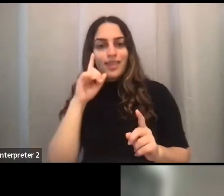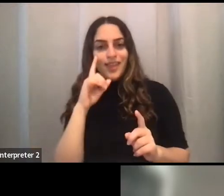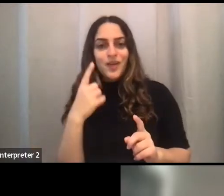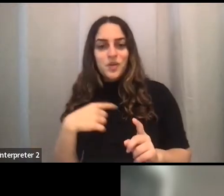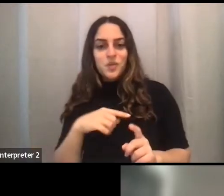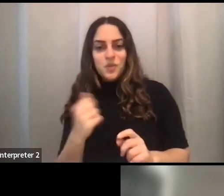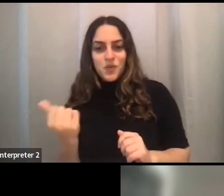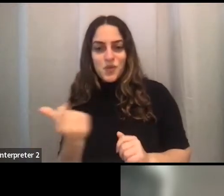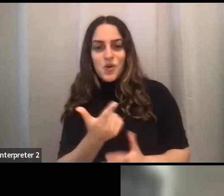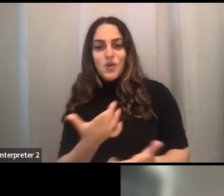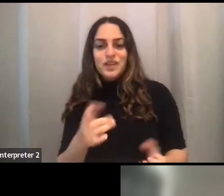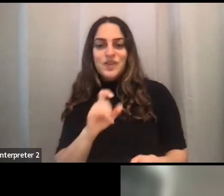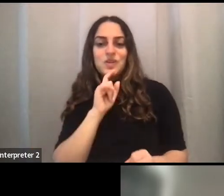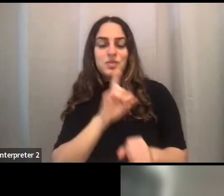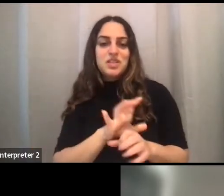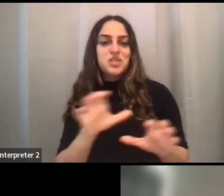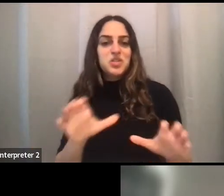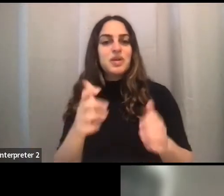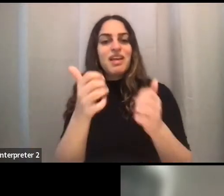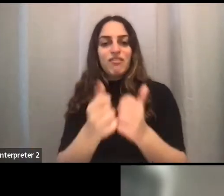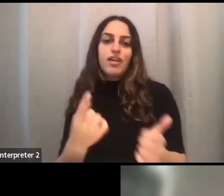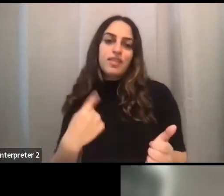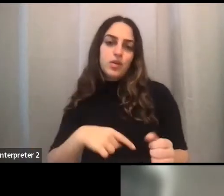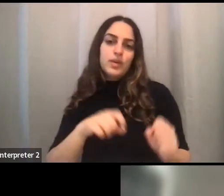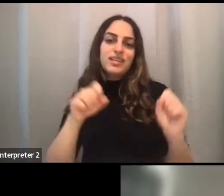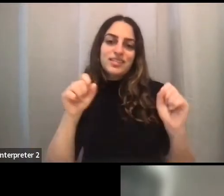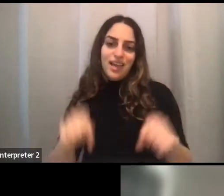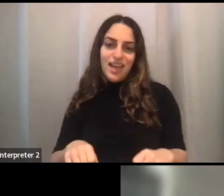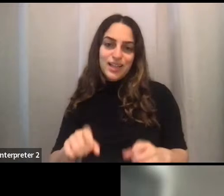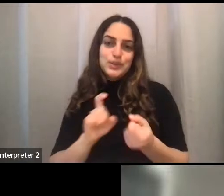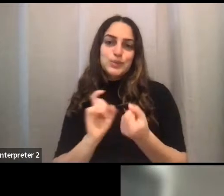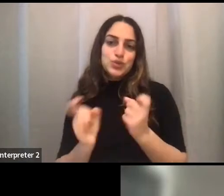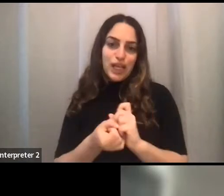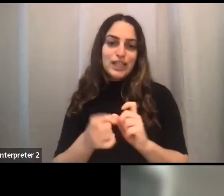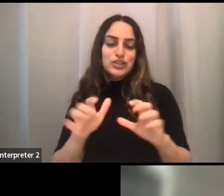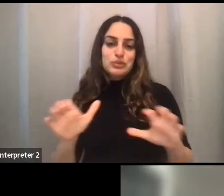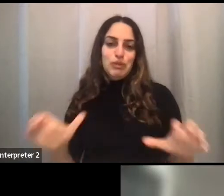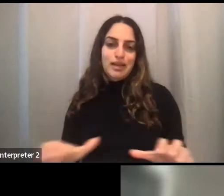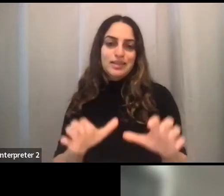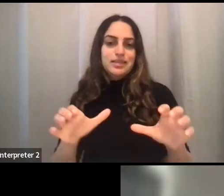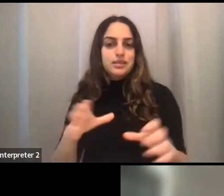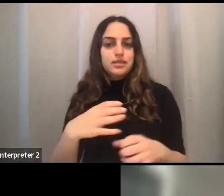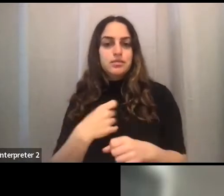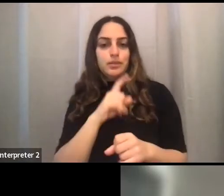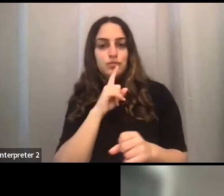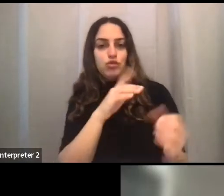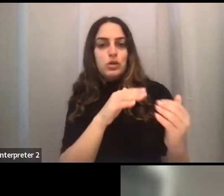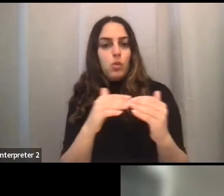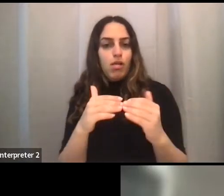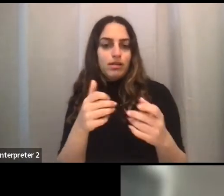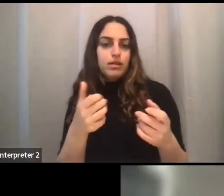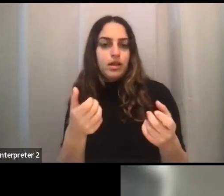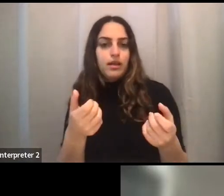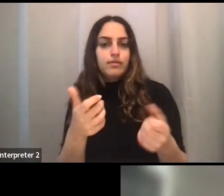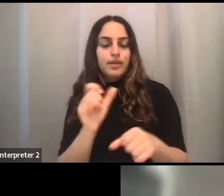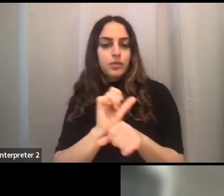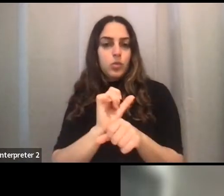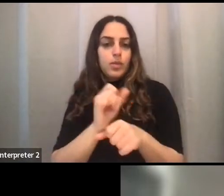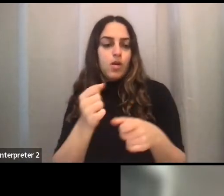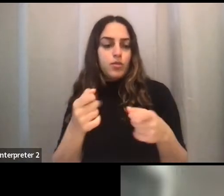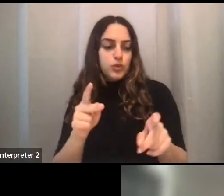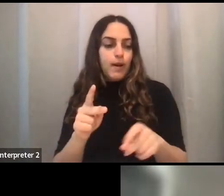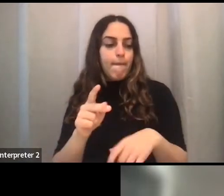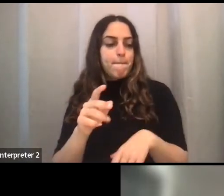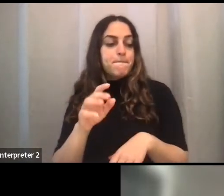committed to doing everything that we can to change practices and ensure equality of employment opportunity and in that